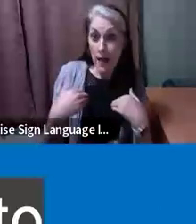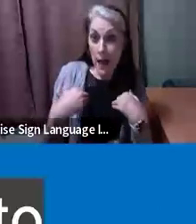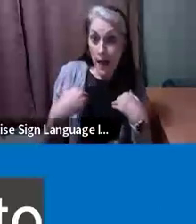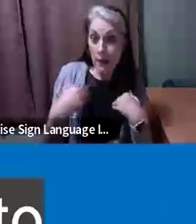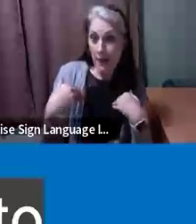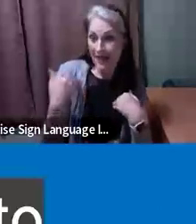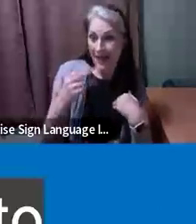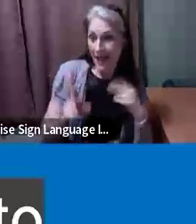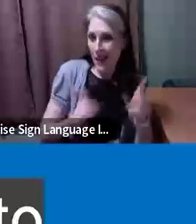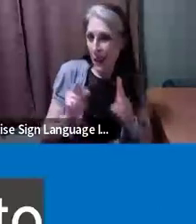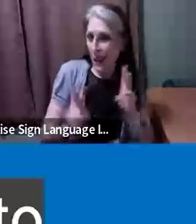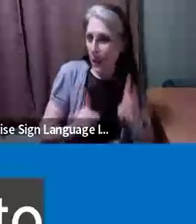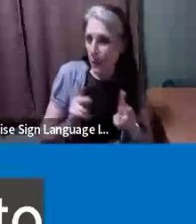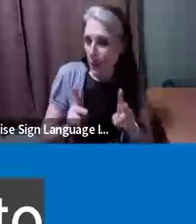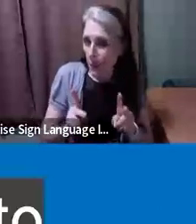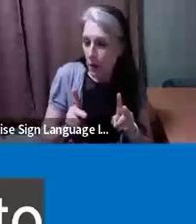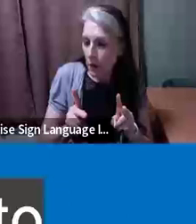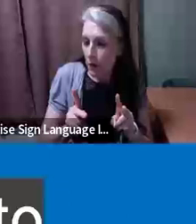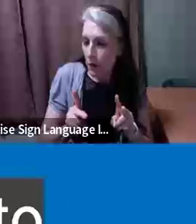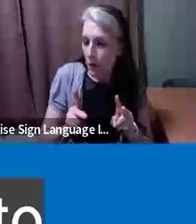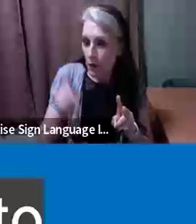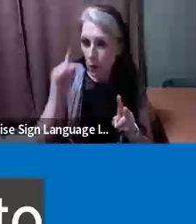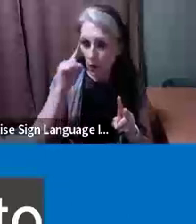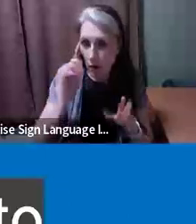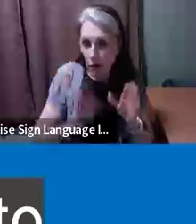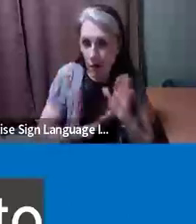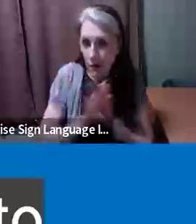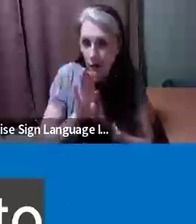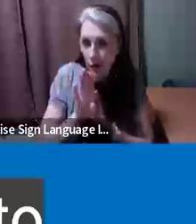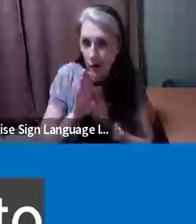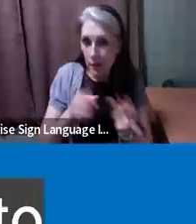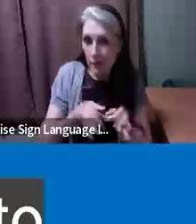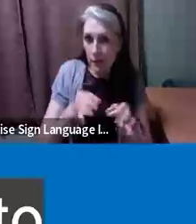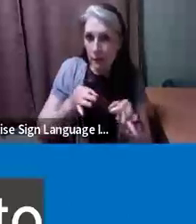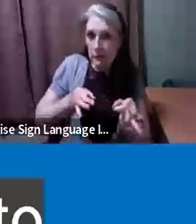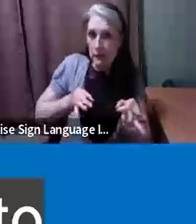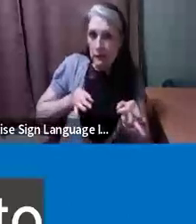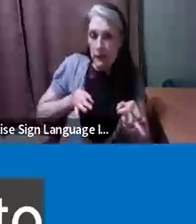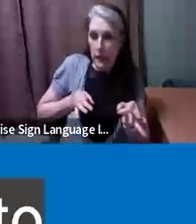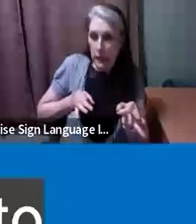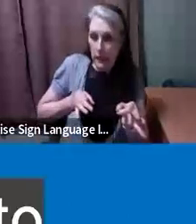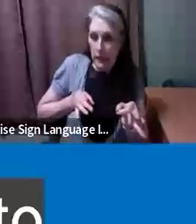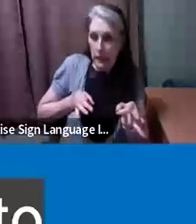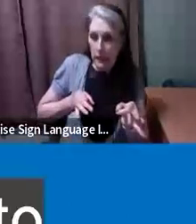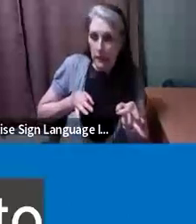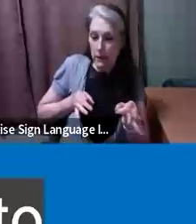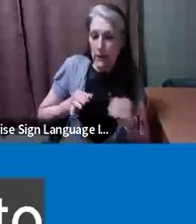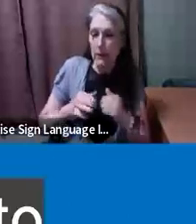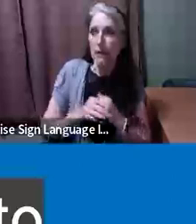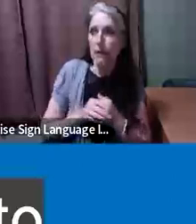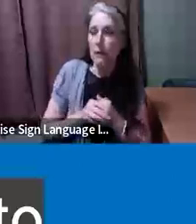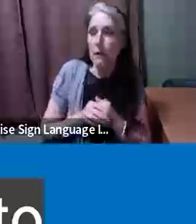people that were like considered like developmentally delayed. And so the